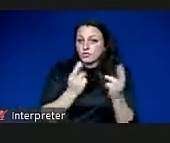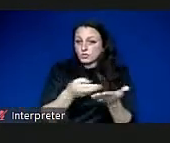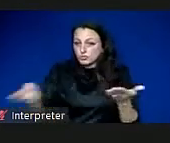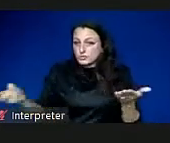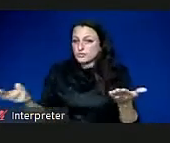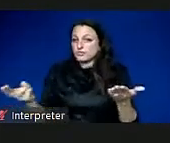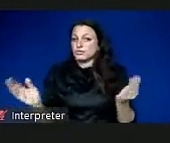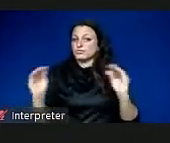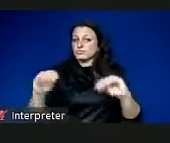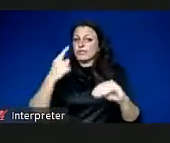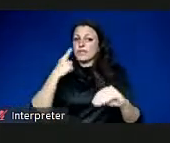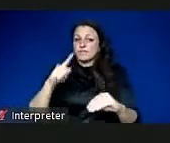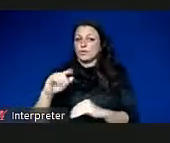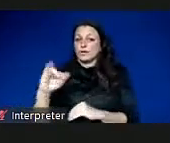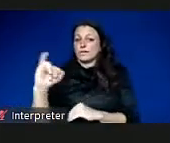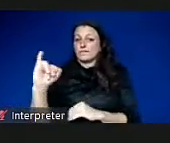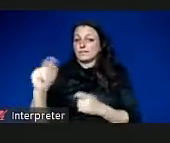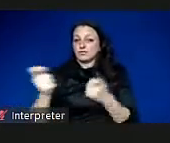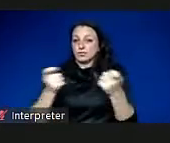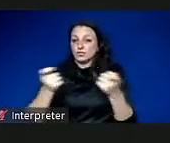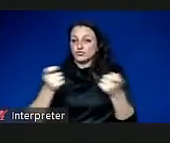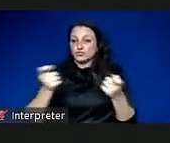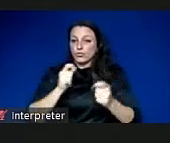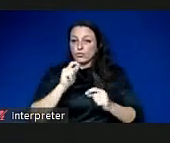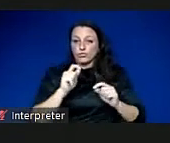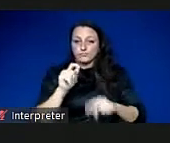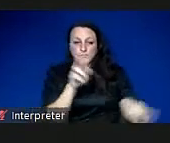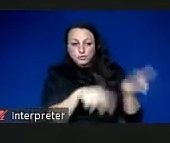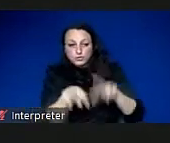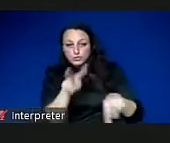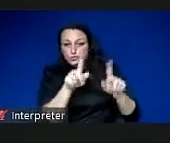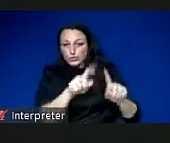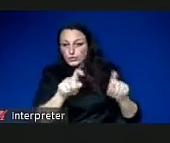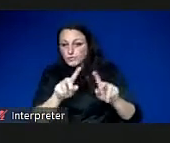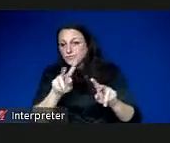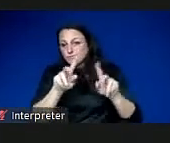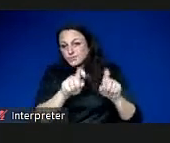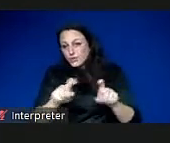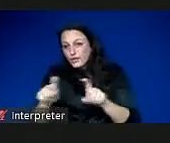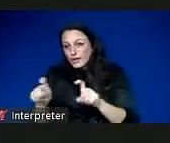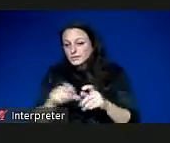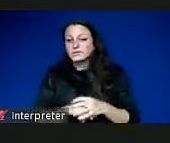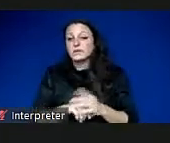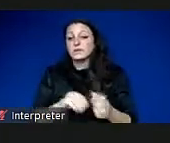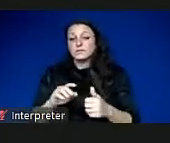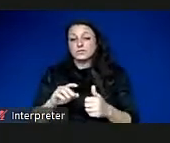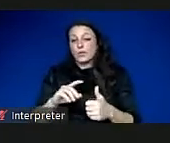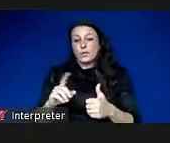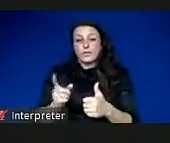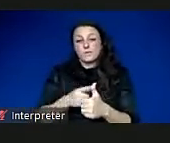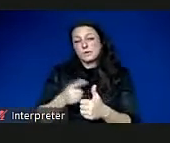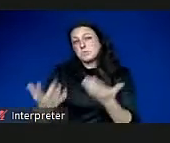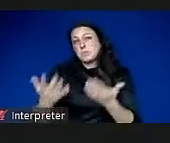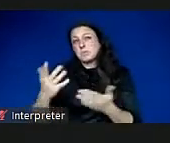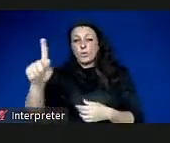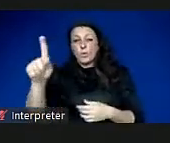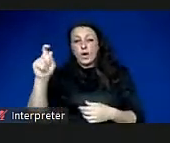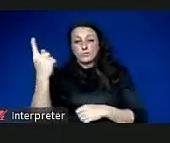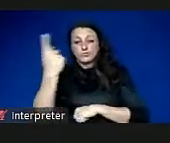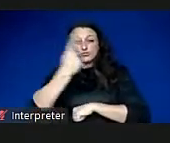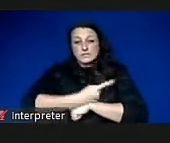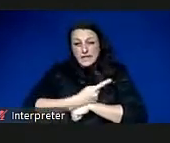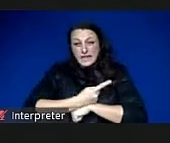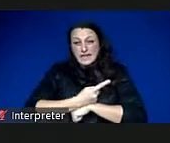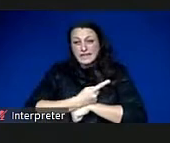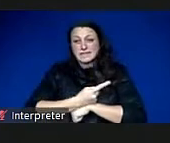infection control surveys. And I think it bears noting that within the first 100 or so days of the